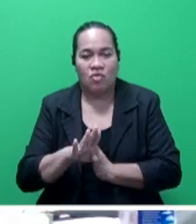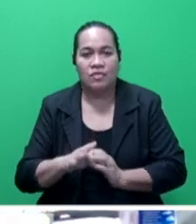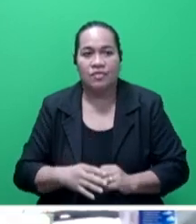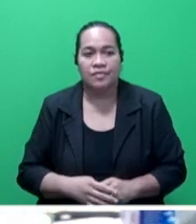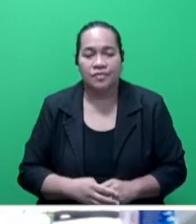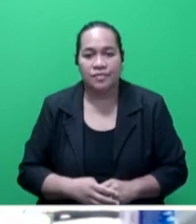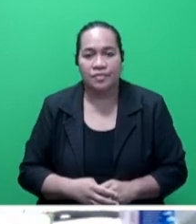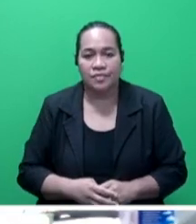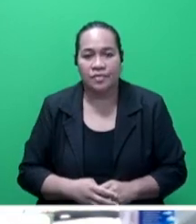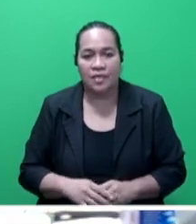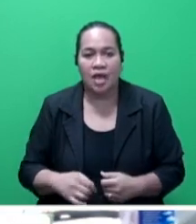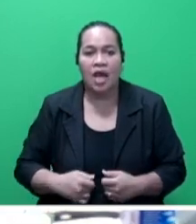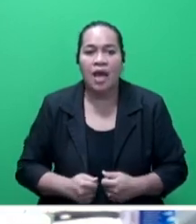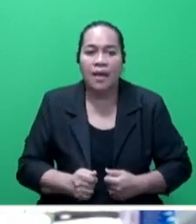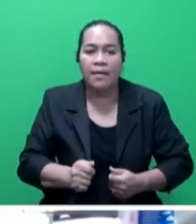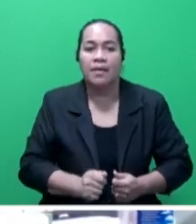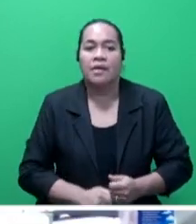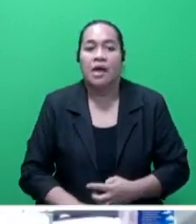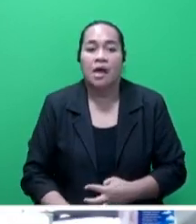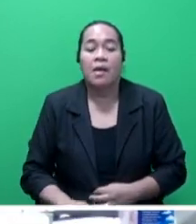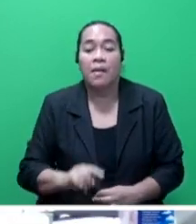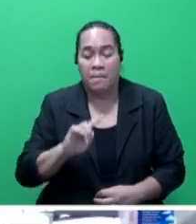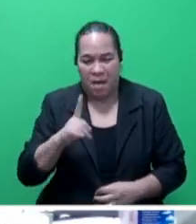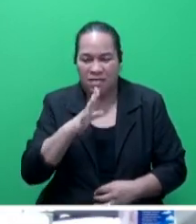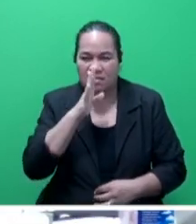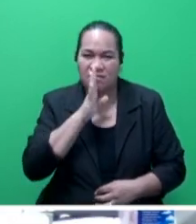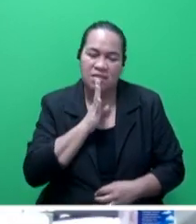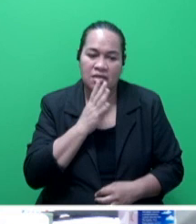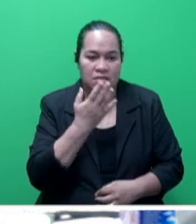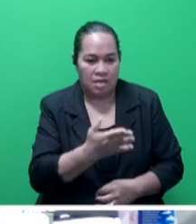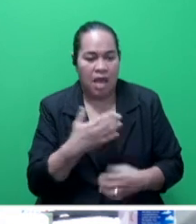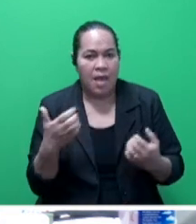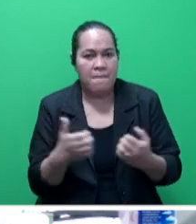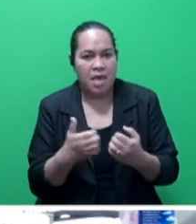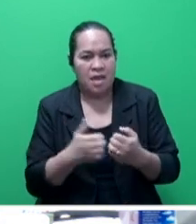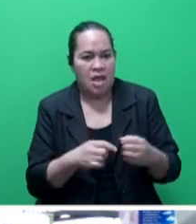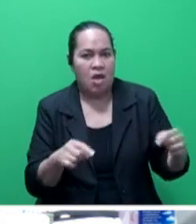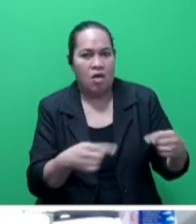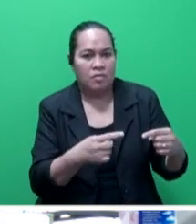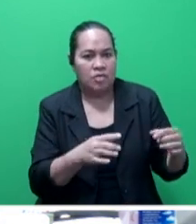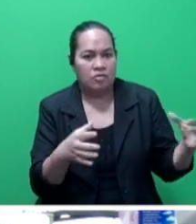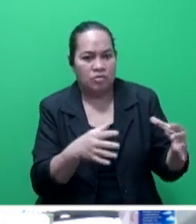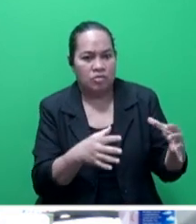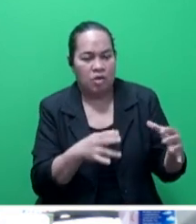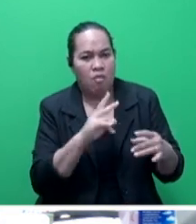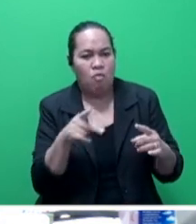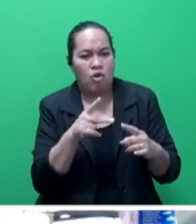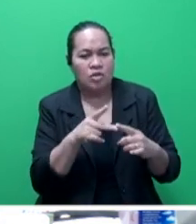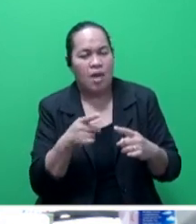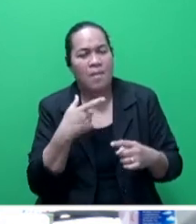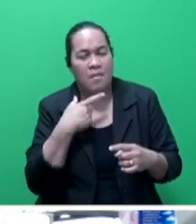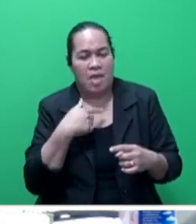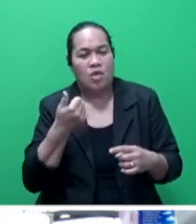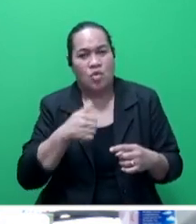sir, unfortunately, many of the politicians on the other side, I'm using the word politicians, Mr. Speaker,